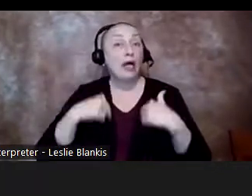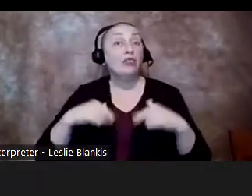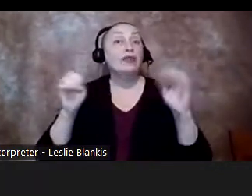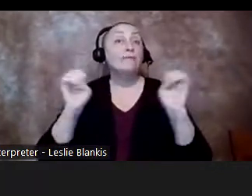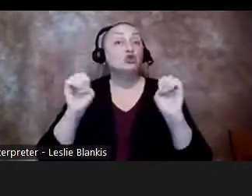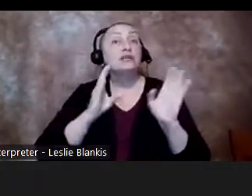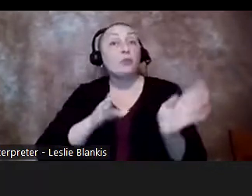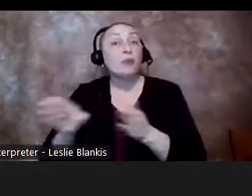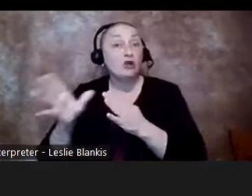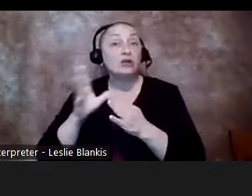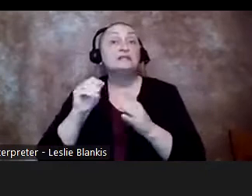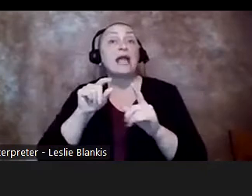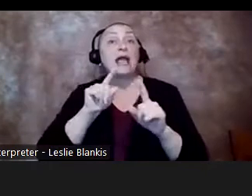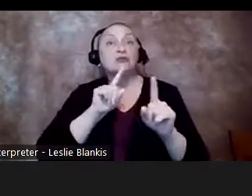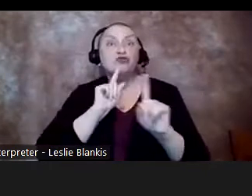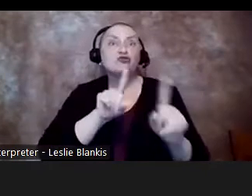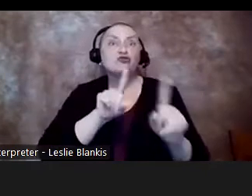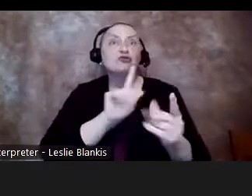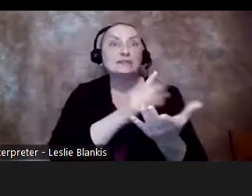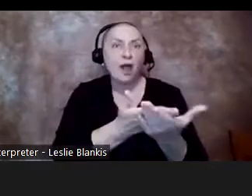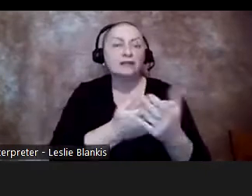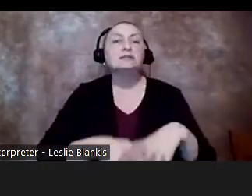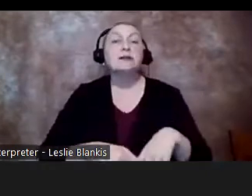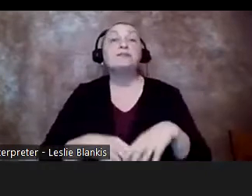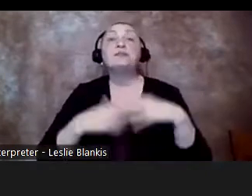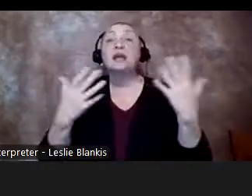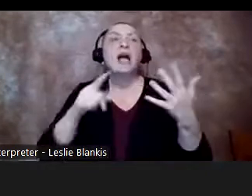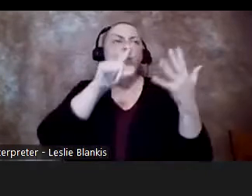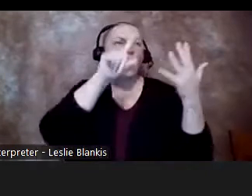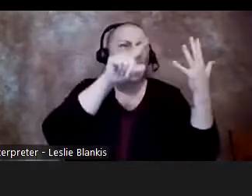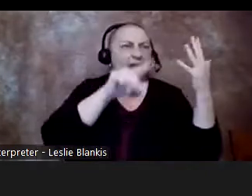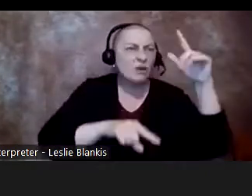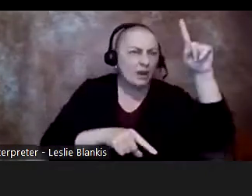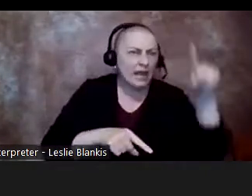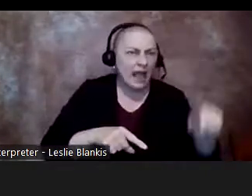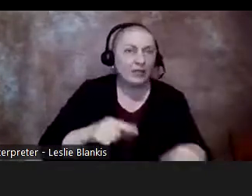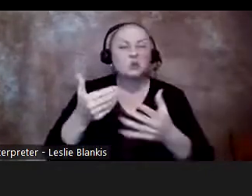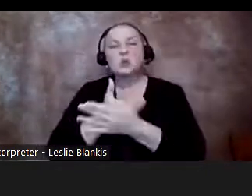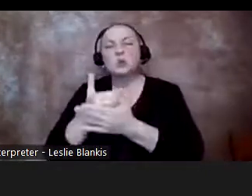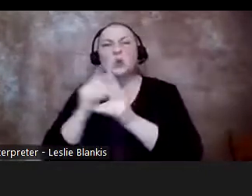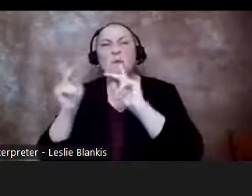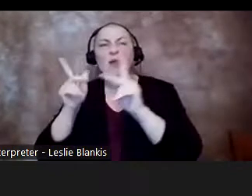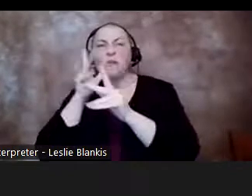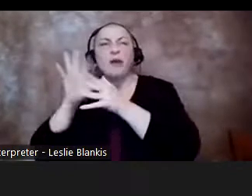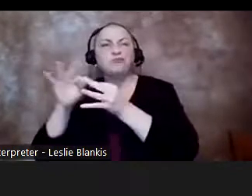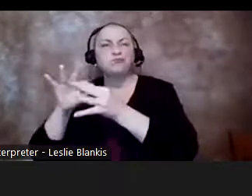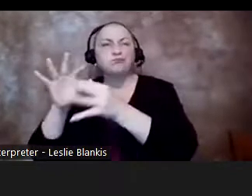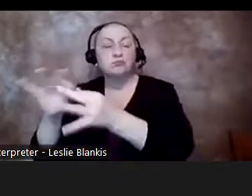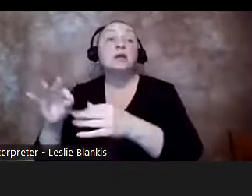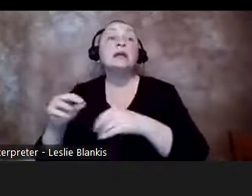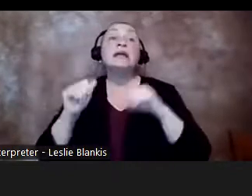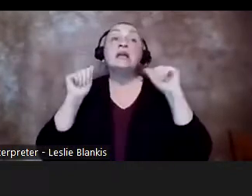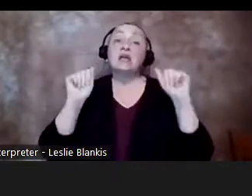All right. Now, everybody else, if, for after now all of our newcomers, if you will put into the